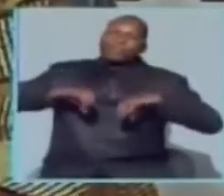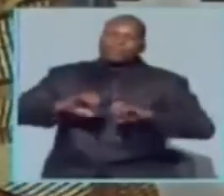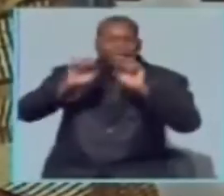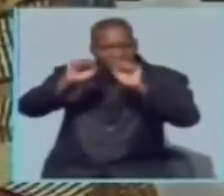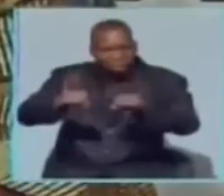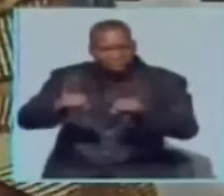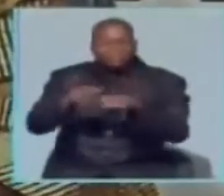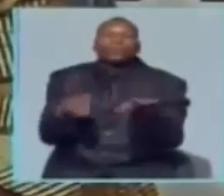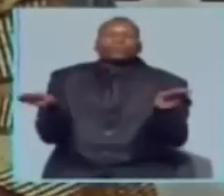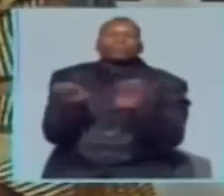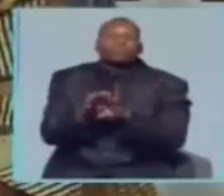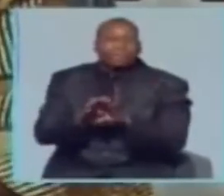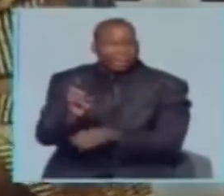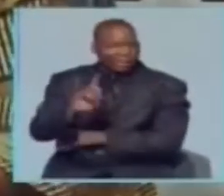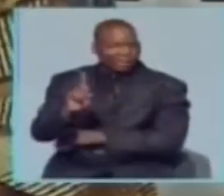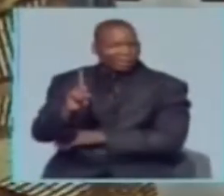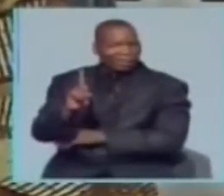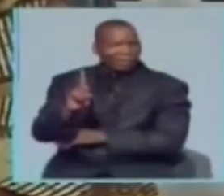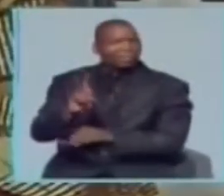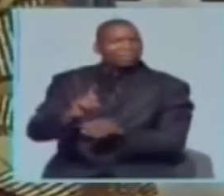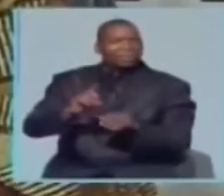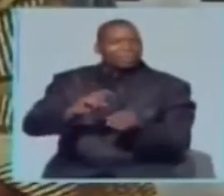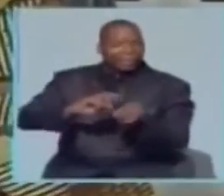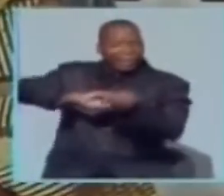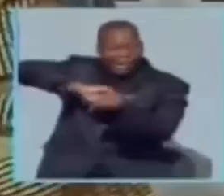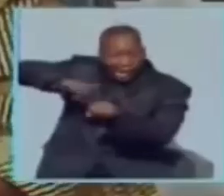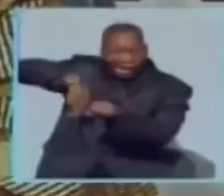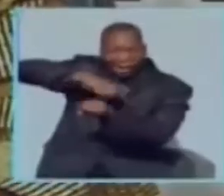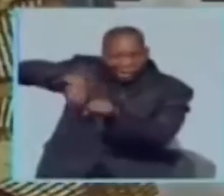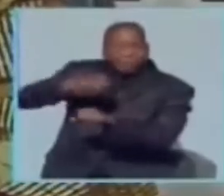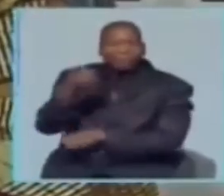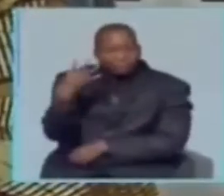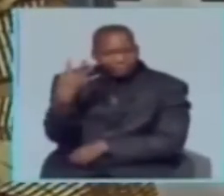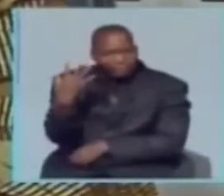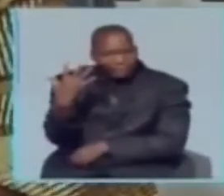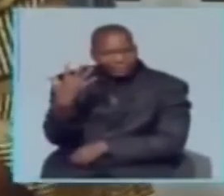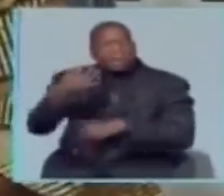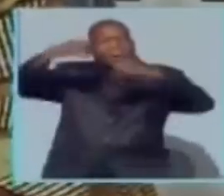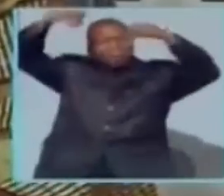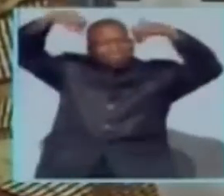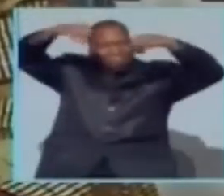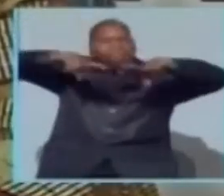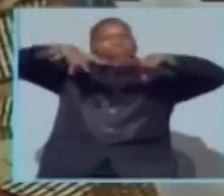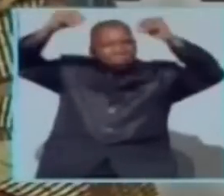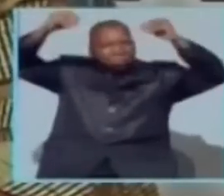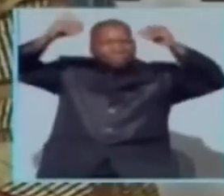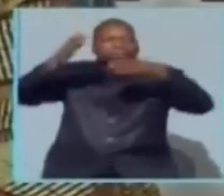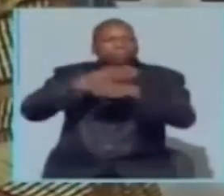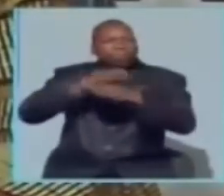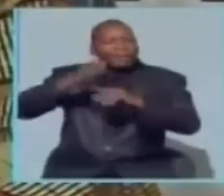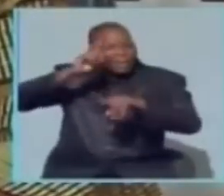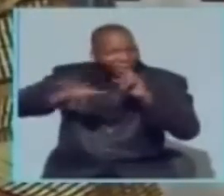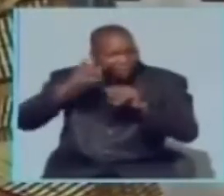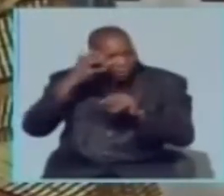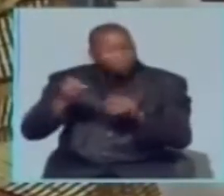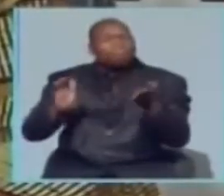close down. Because if the power was going to 15 hours, clearly there would be no business happening. So government made that decision and reacted